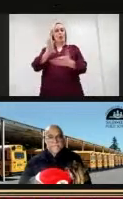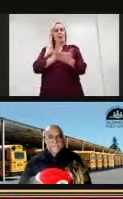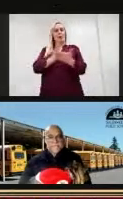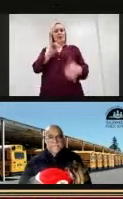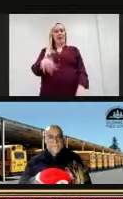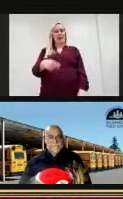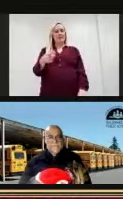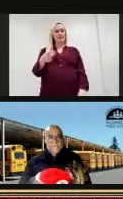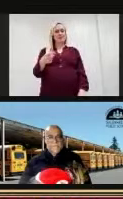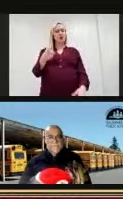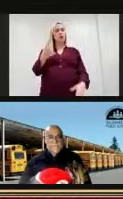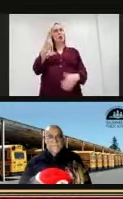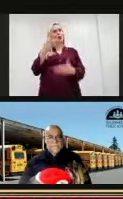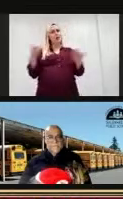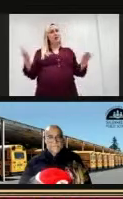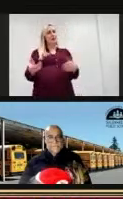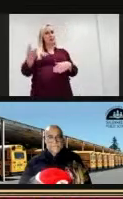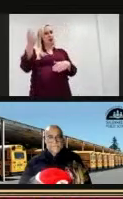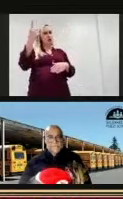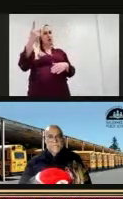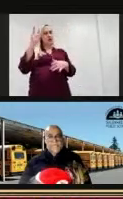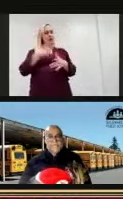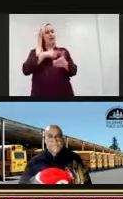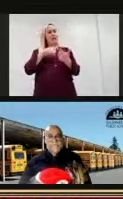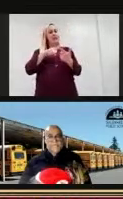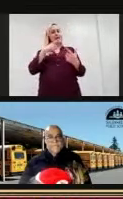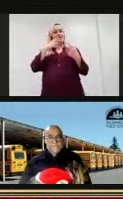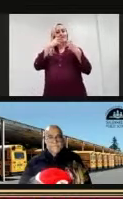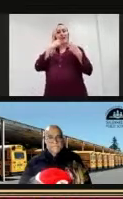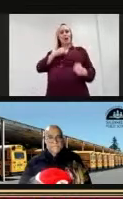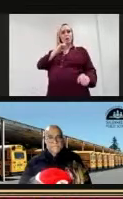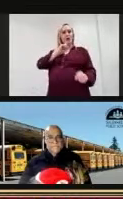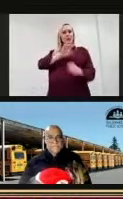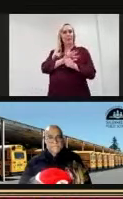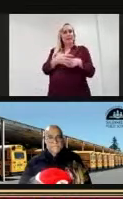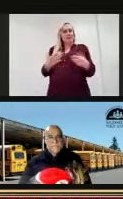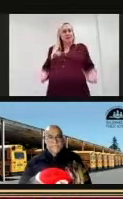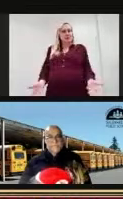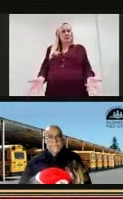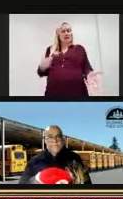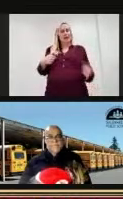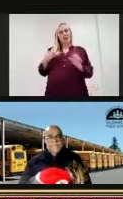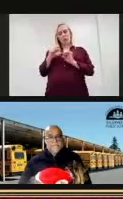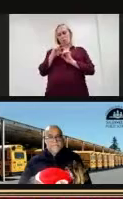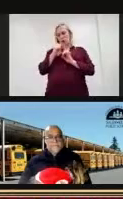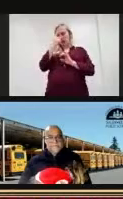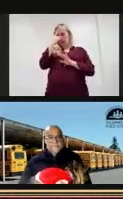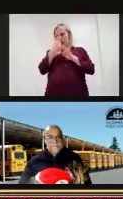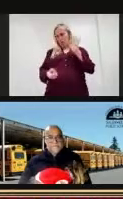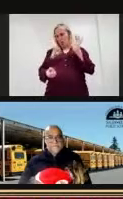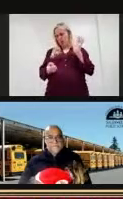is to understand, but then another is to either like value or commit or so. I had a word and I just lost it, but.